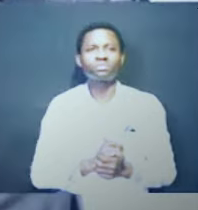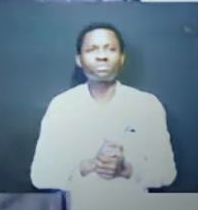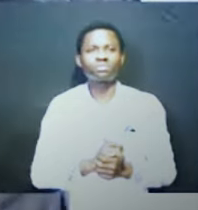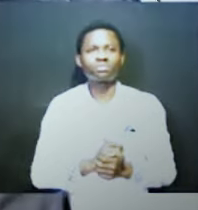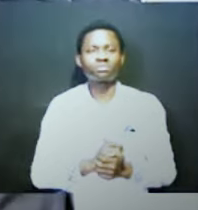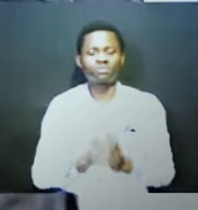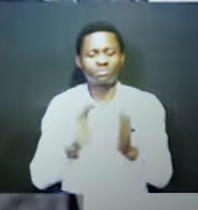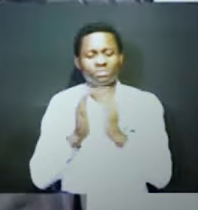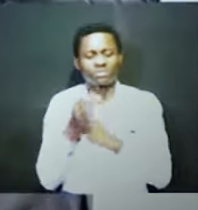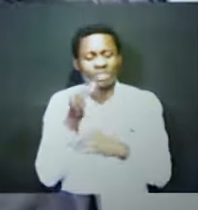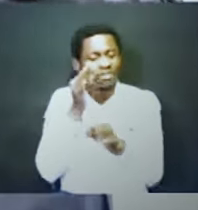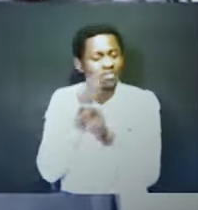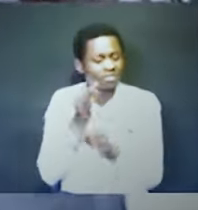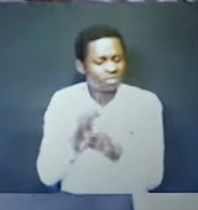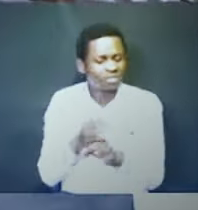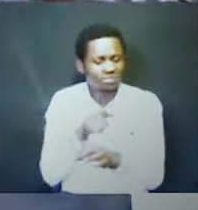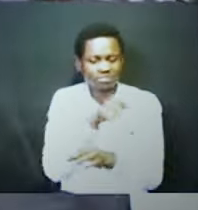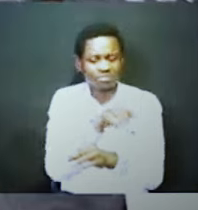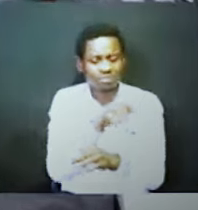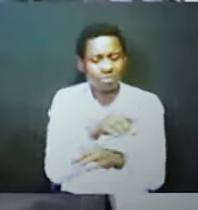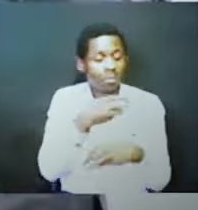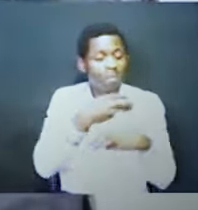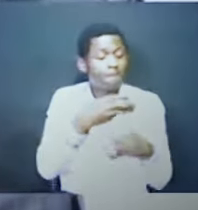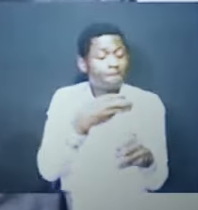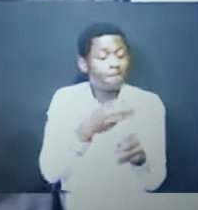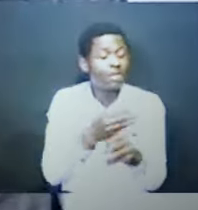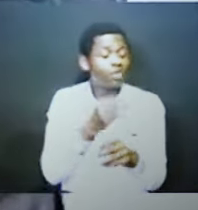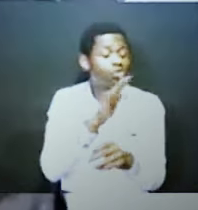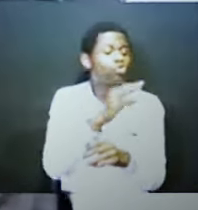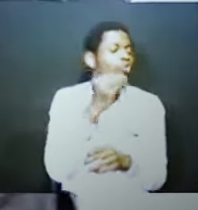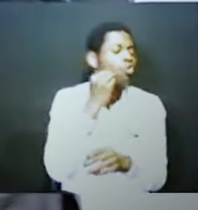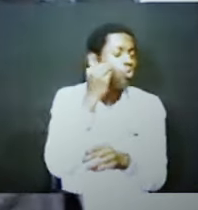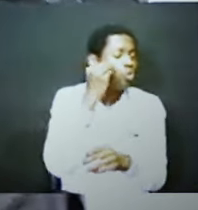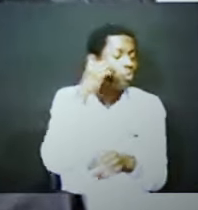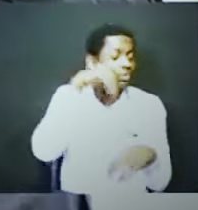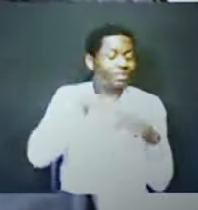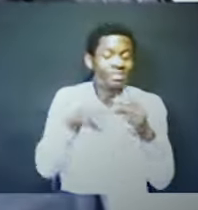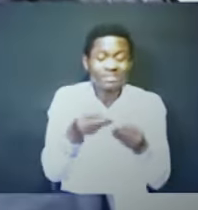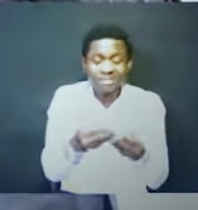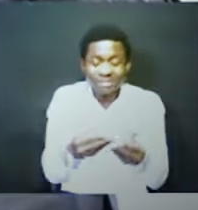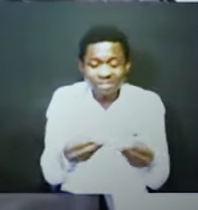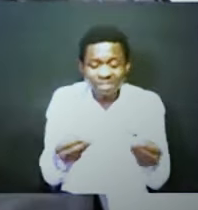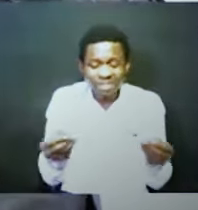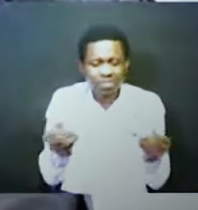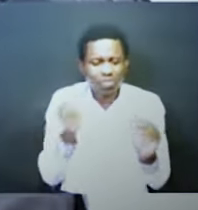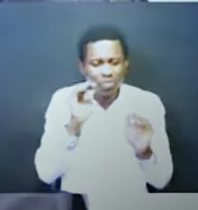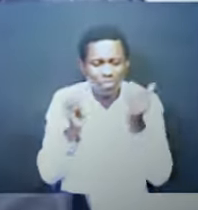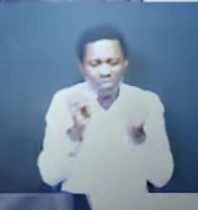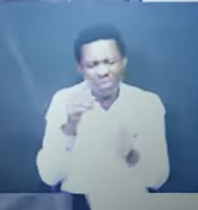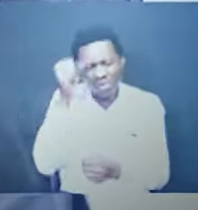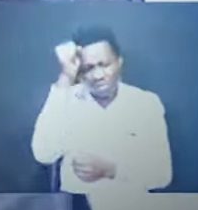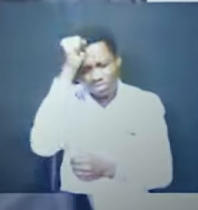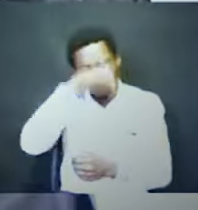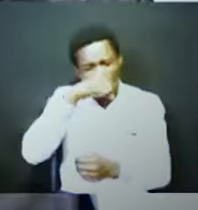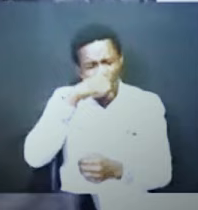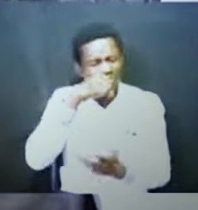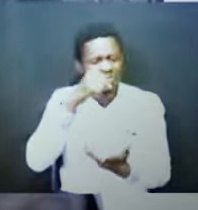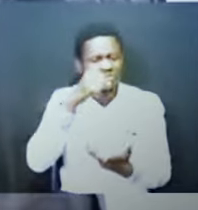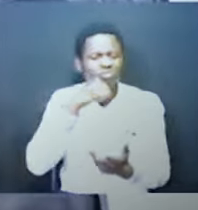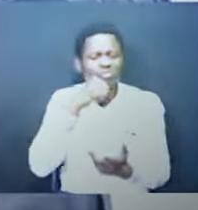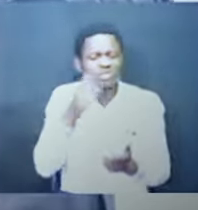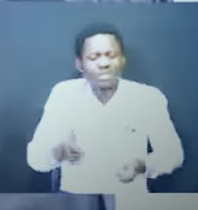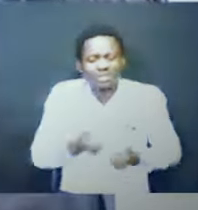By faith, he made his home in the promised land like a stranger in a foreign